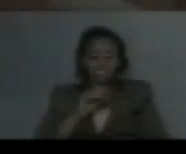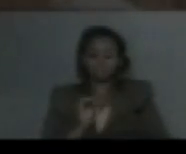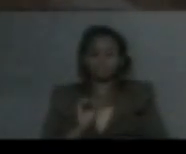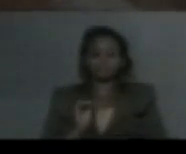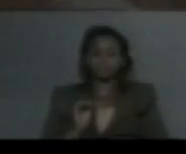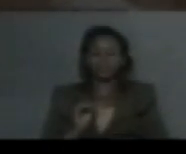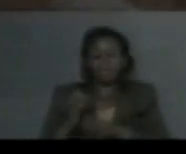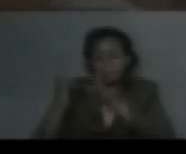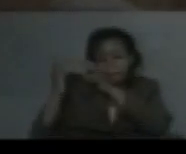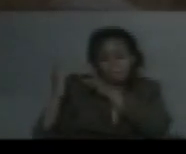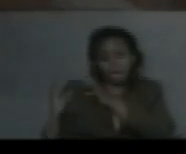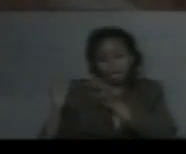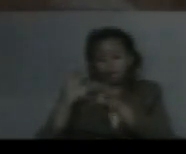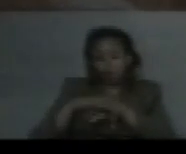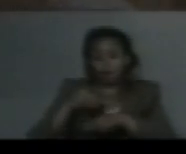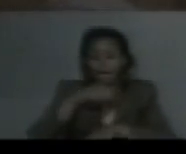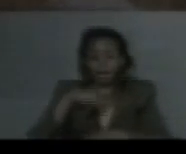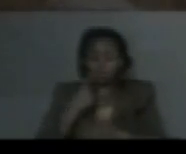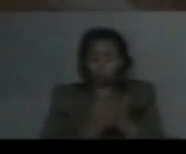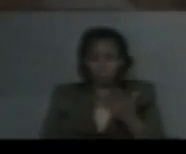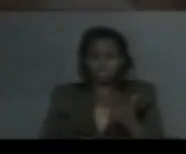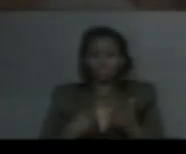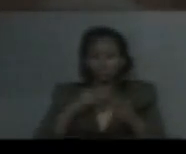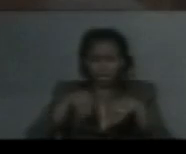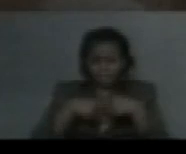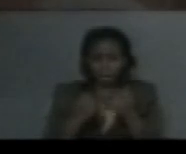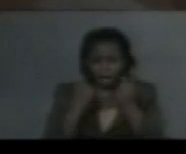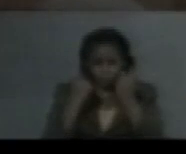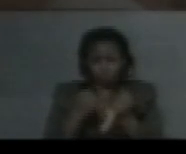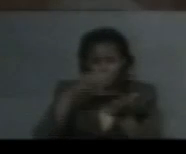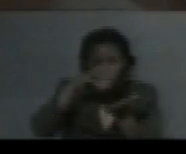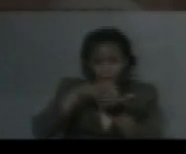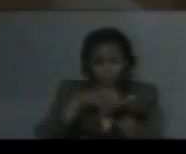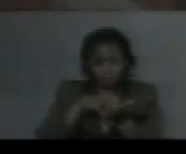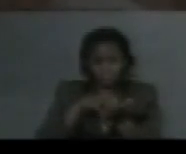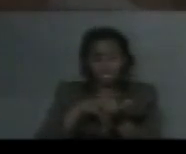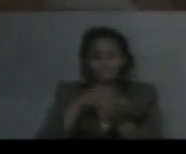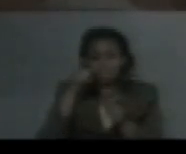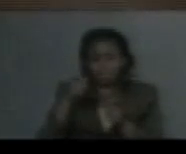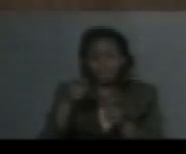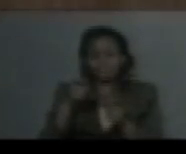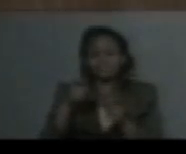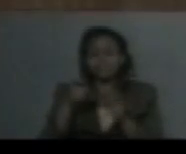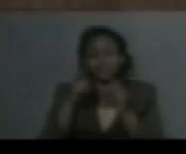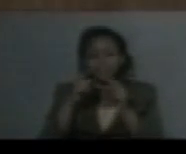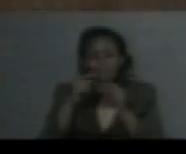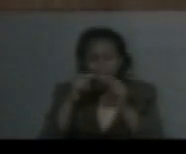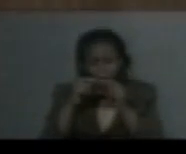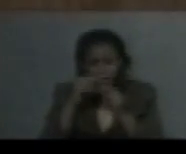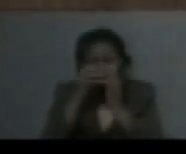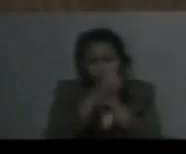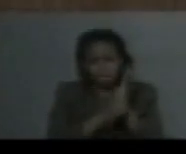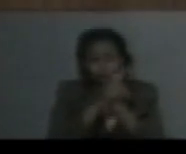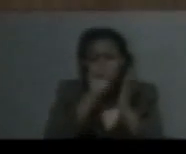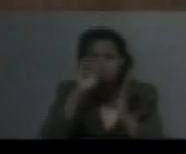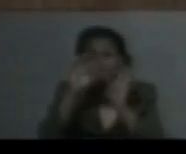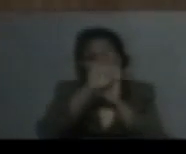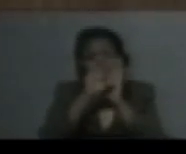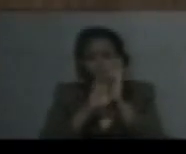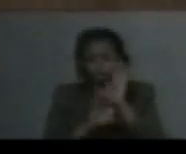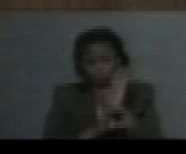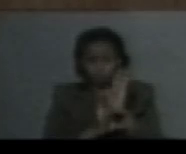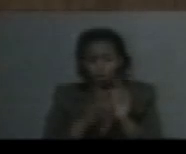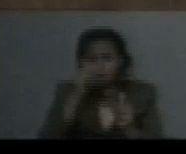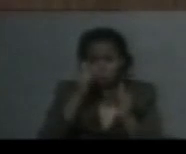is to give a prima facie case that this fundamental article of the Constitution,